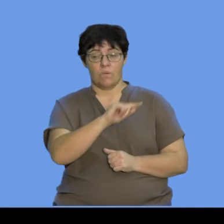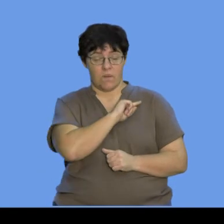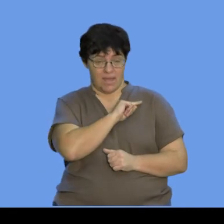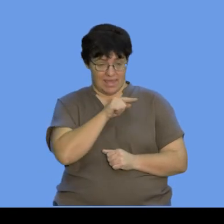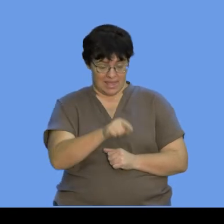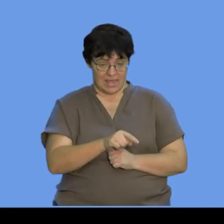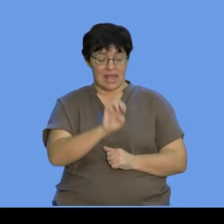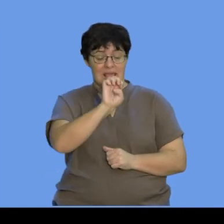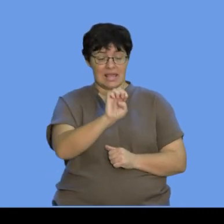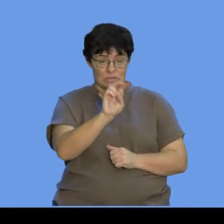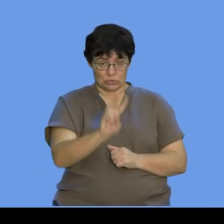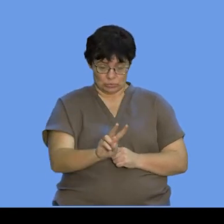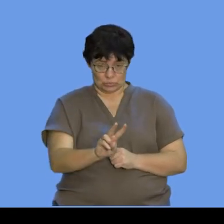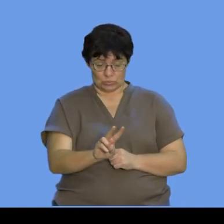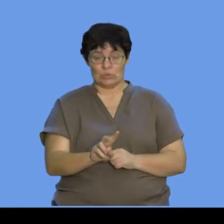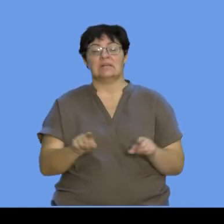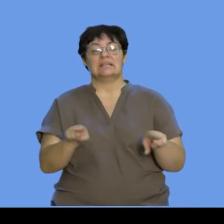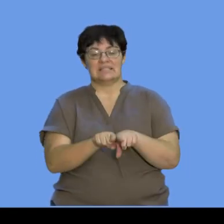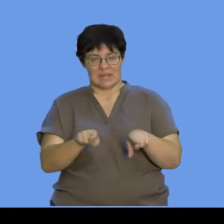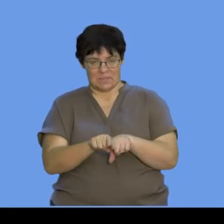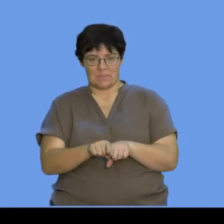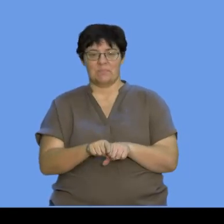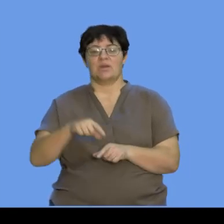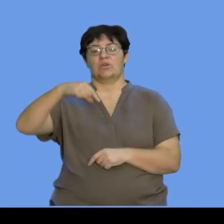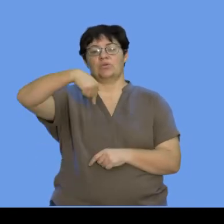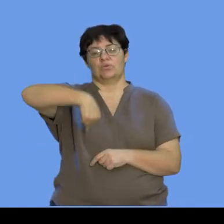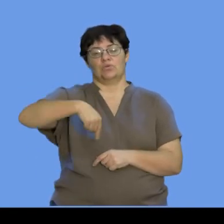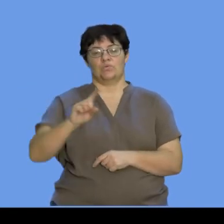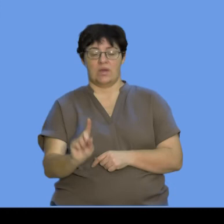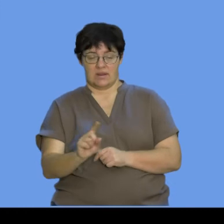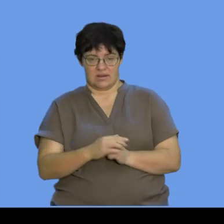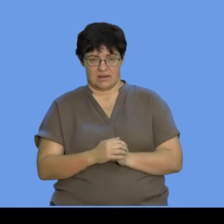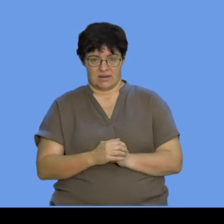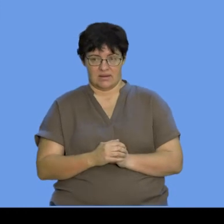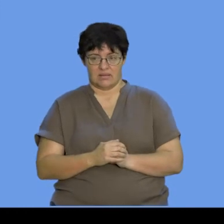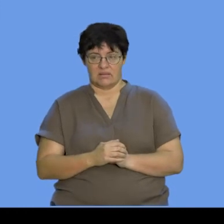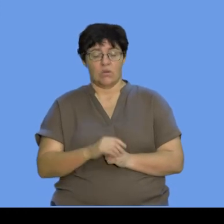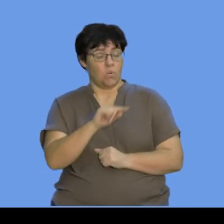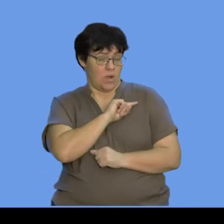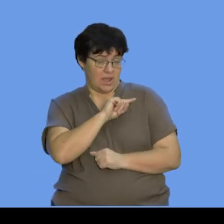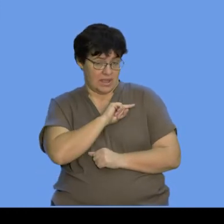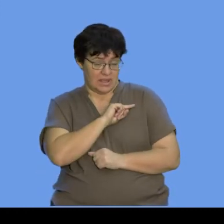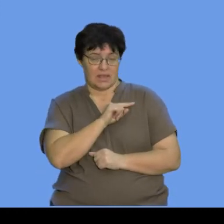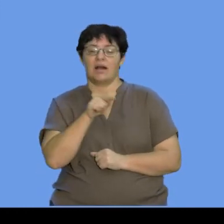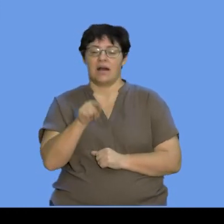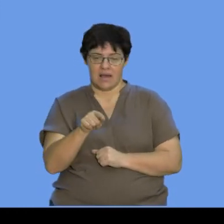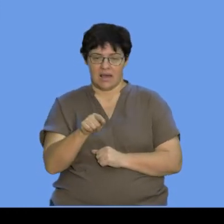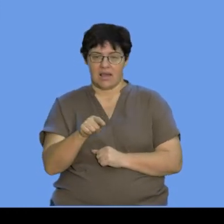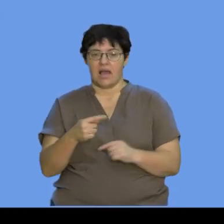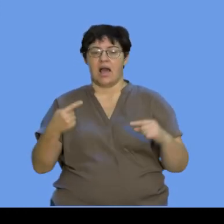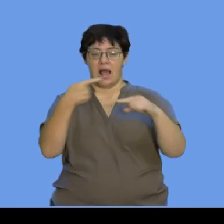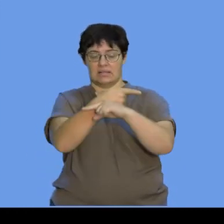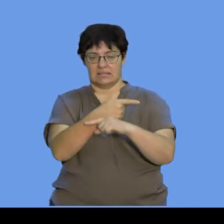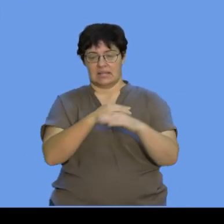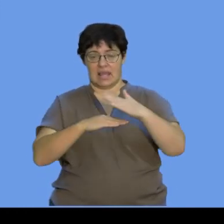of that, E2 will also be equals to Q1, and this is because of alternate